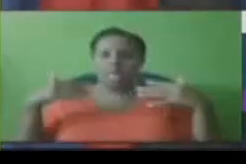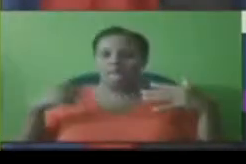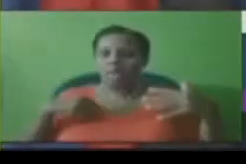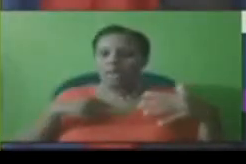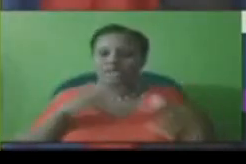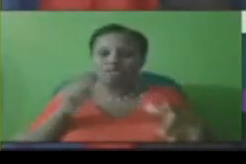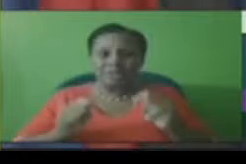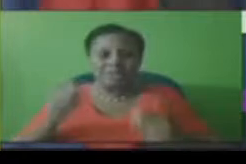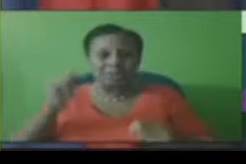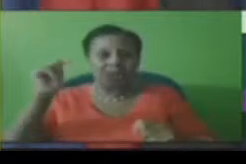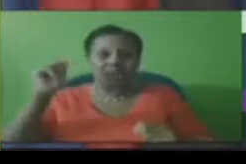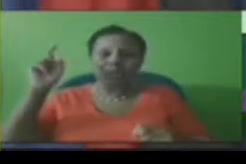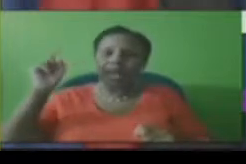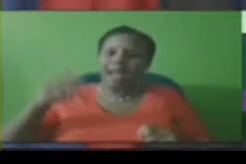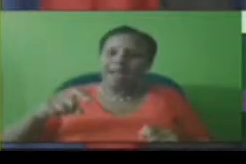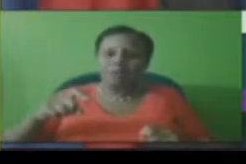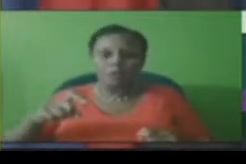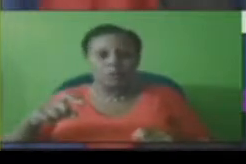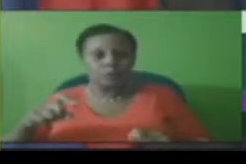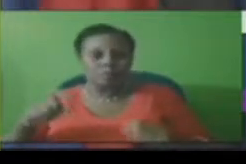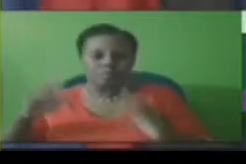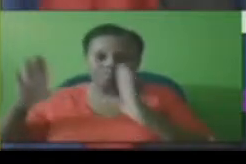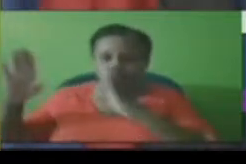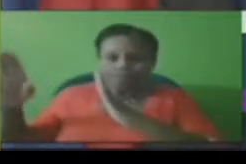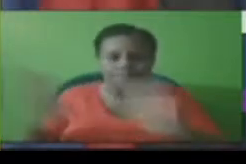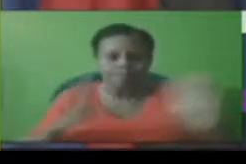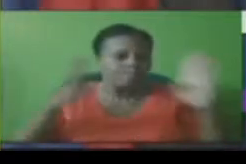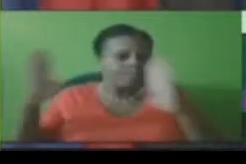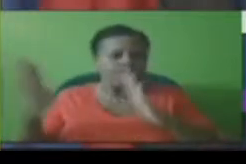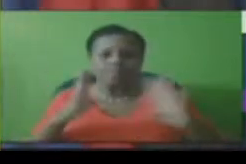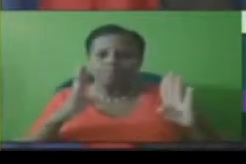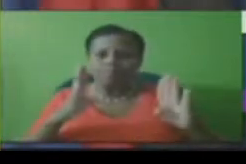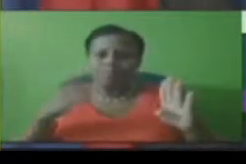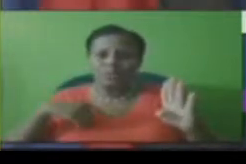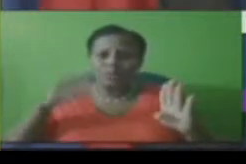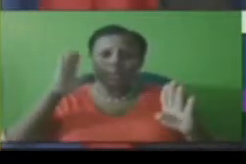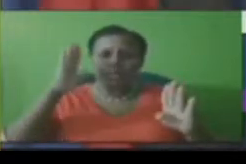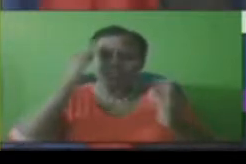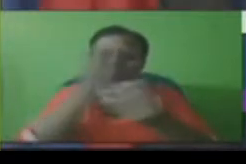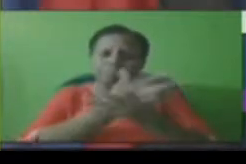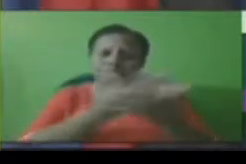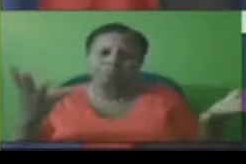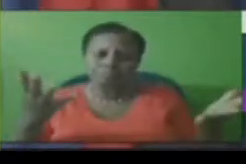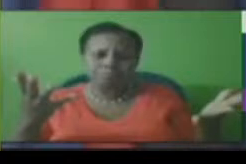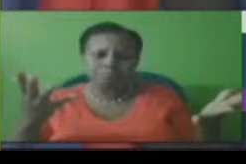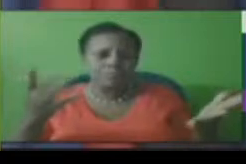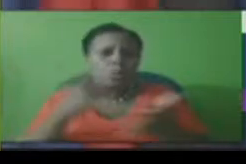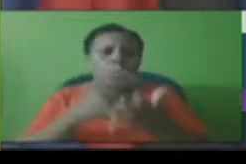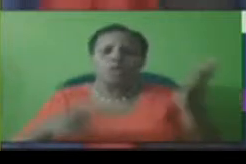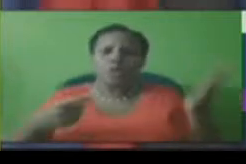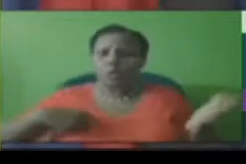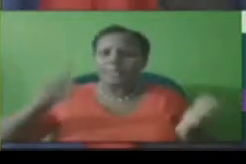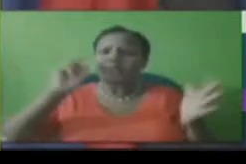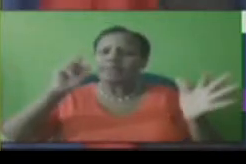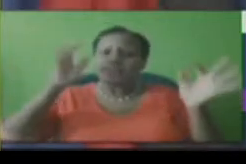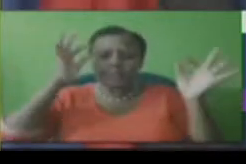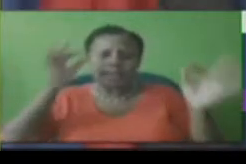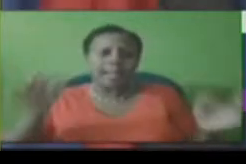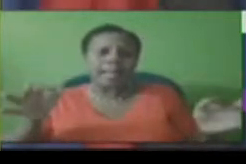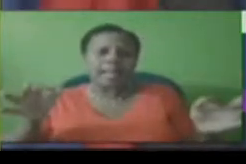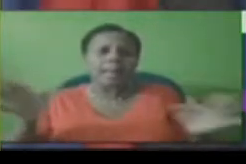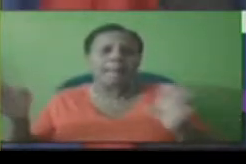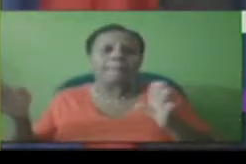will eventually tell you what we come up with for our economy. And I was hoping that by now we would have had, one